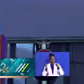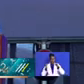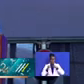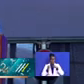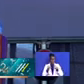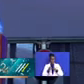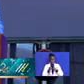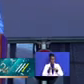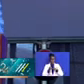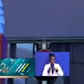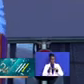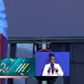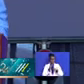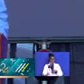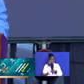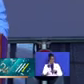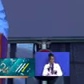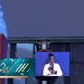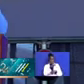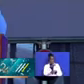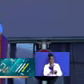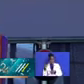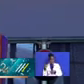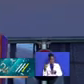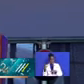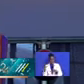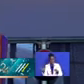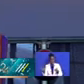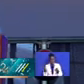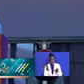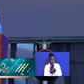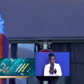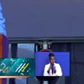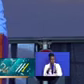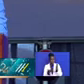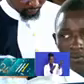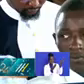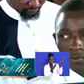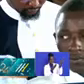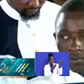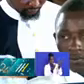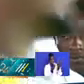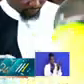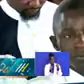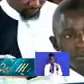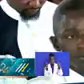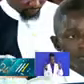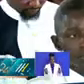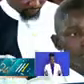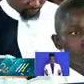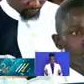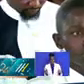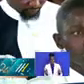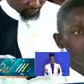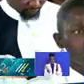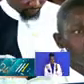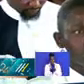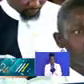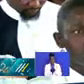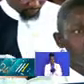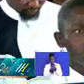his cross the the ultimate alar alar are real and